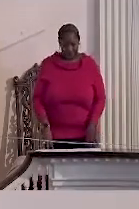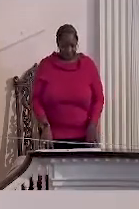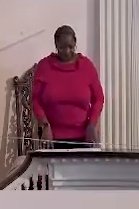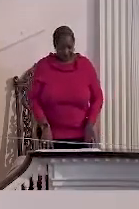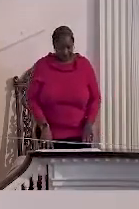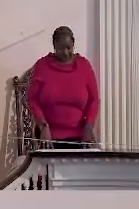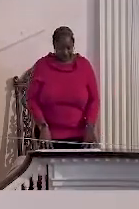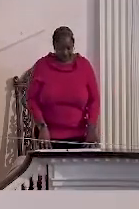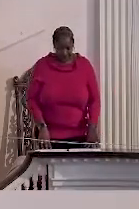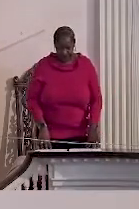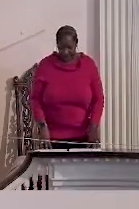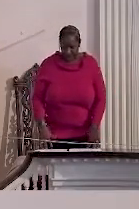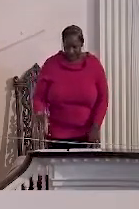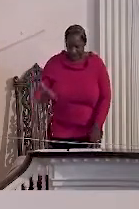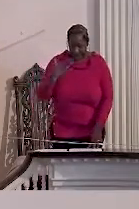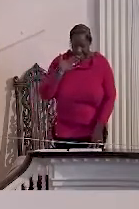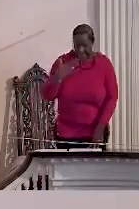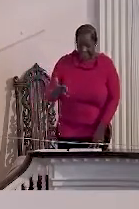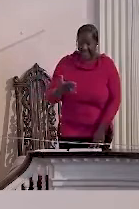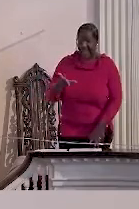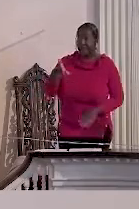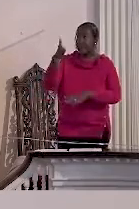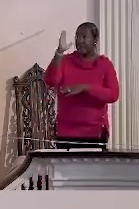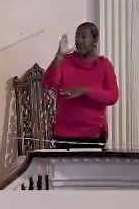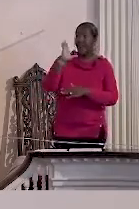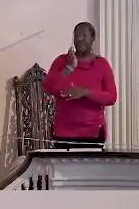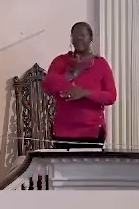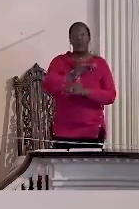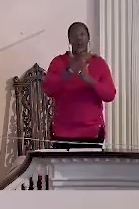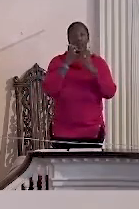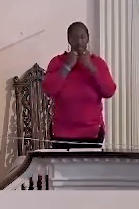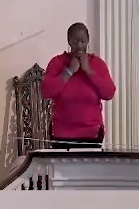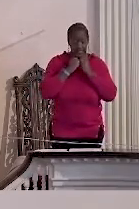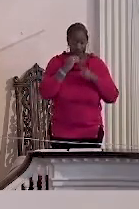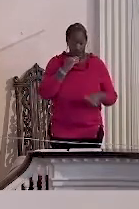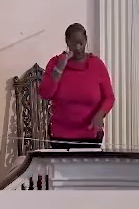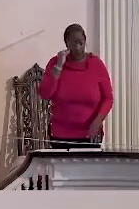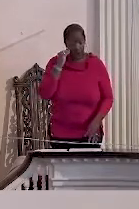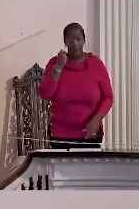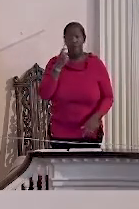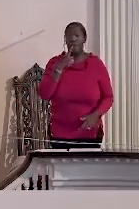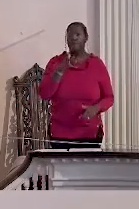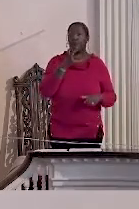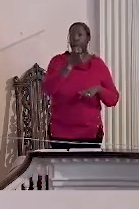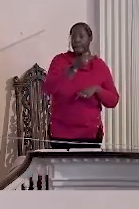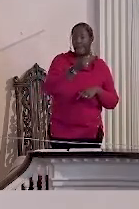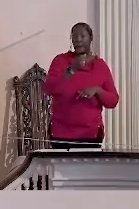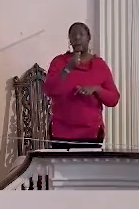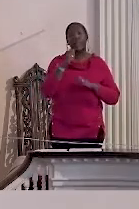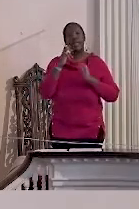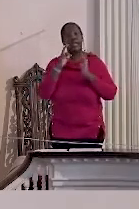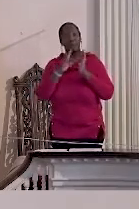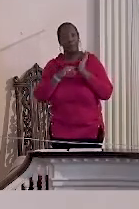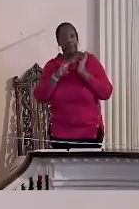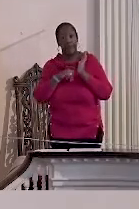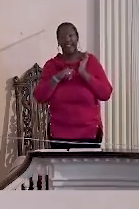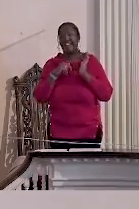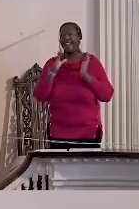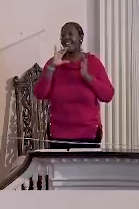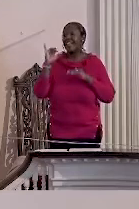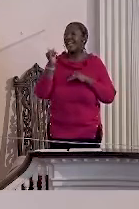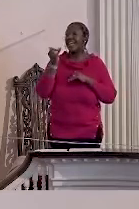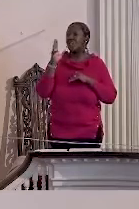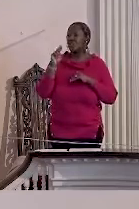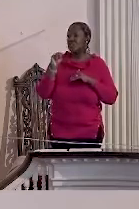Thank you, God, for our dear home, for father and for mother, for milk and bread and jam to spread and share with